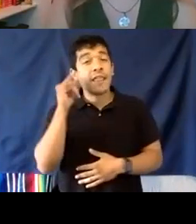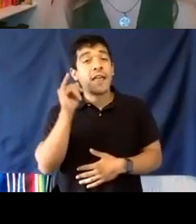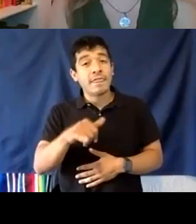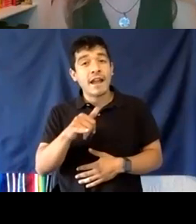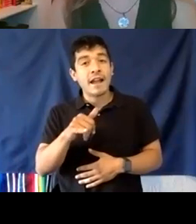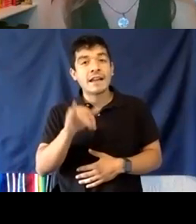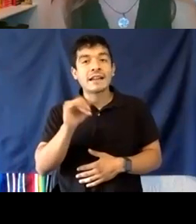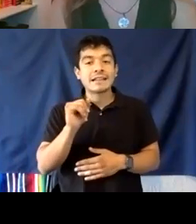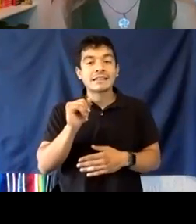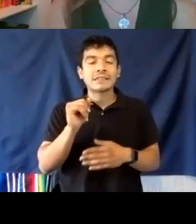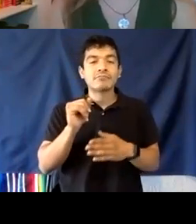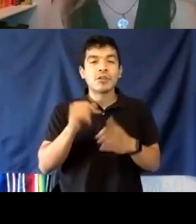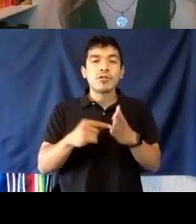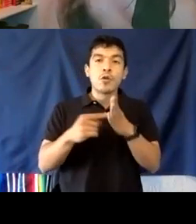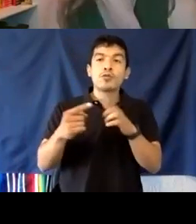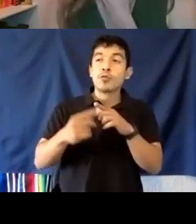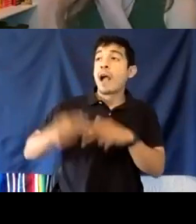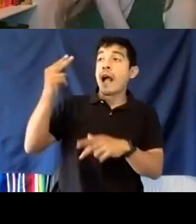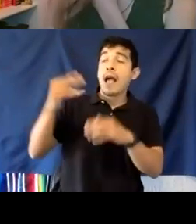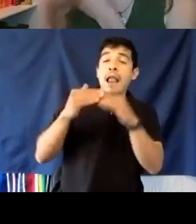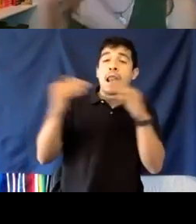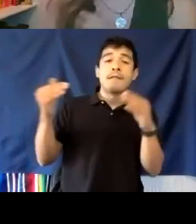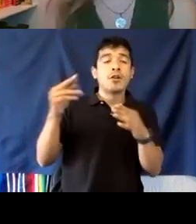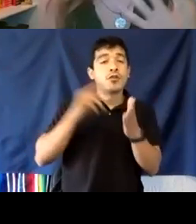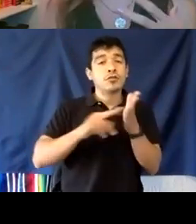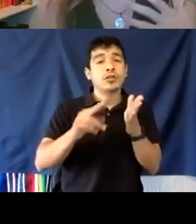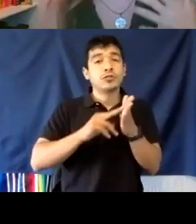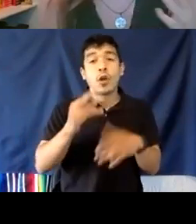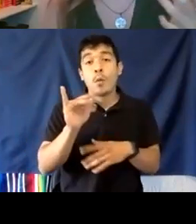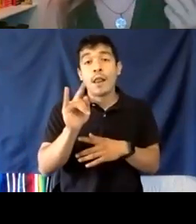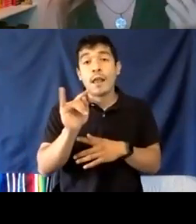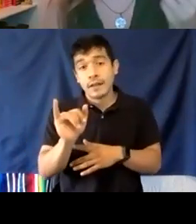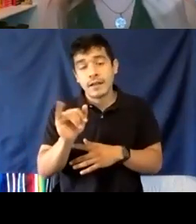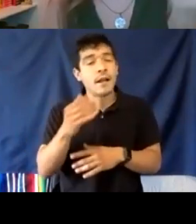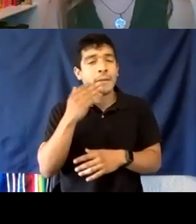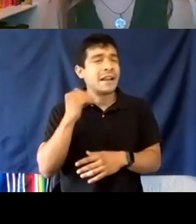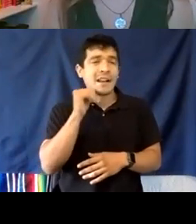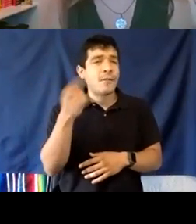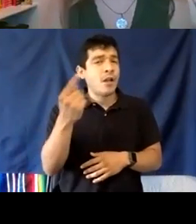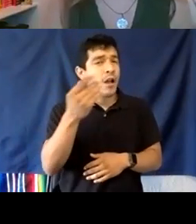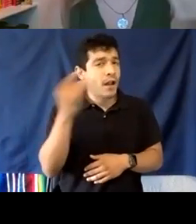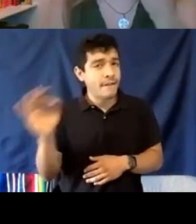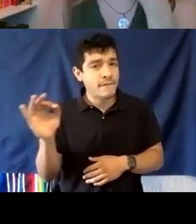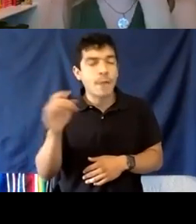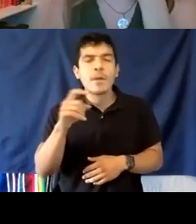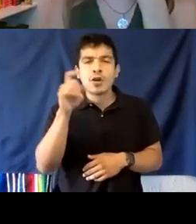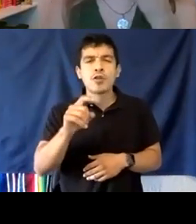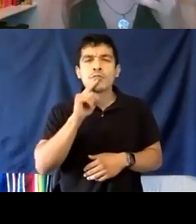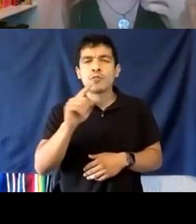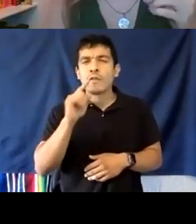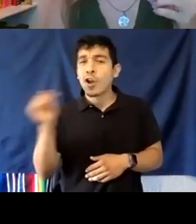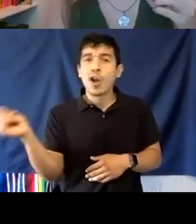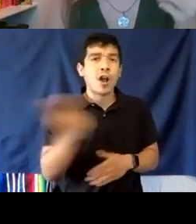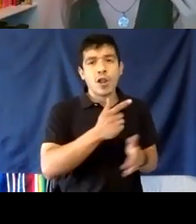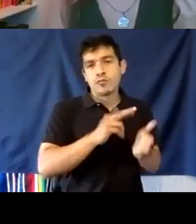high level research quality. And I think not particularly because of, because this should be true for all kinds of research,